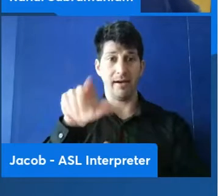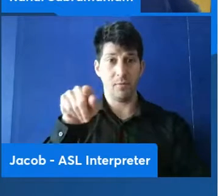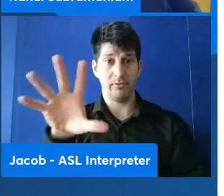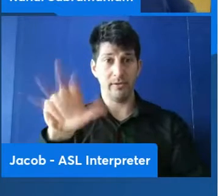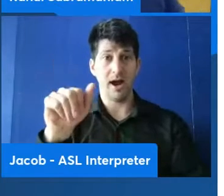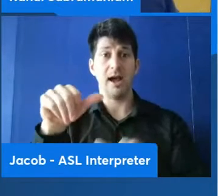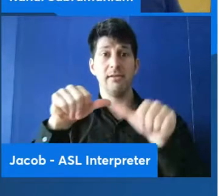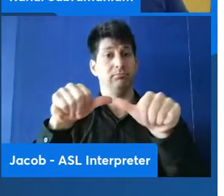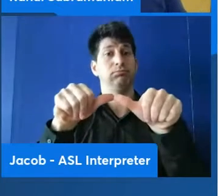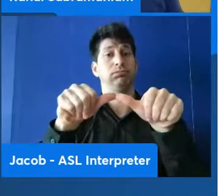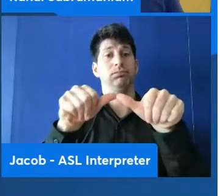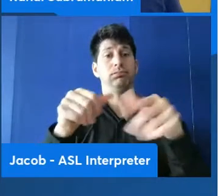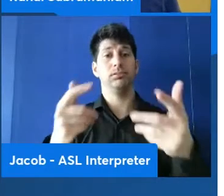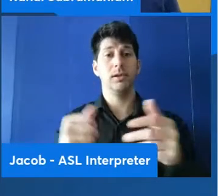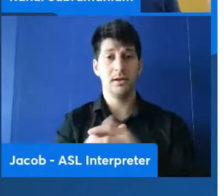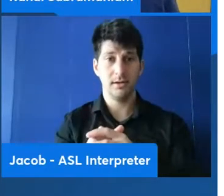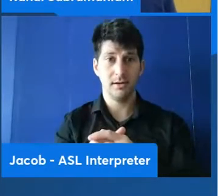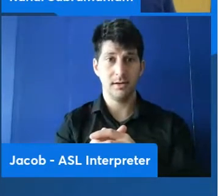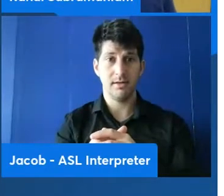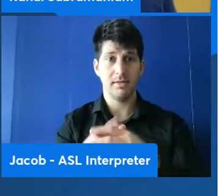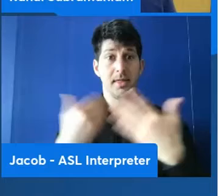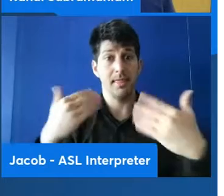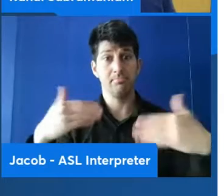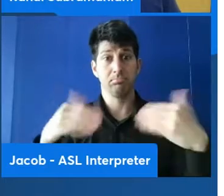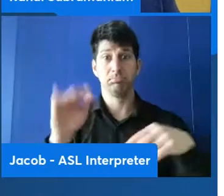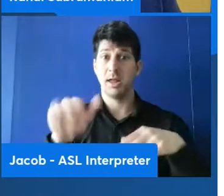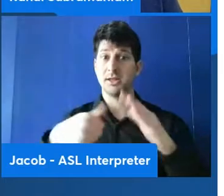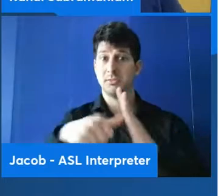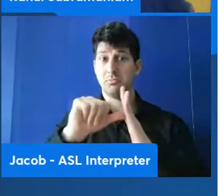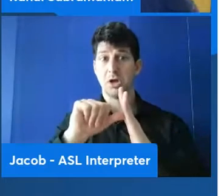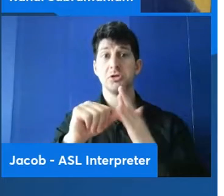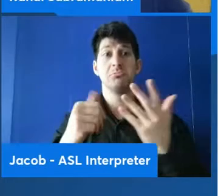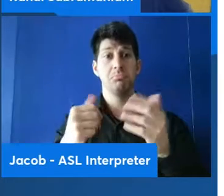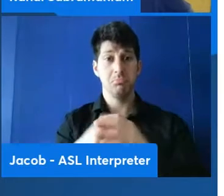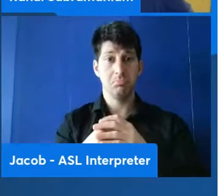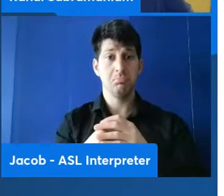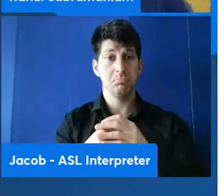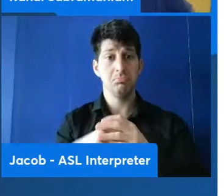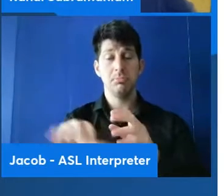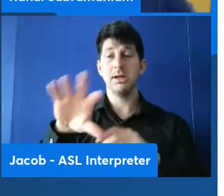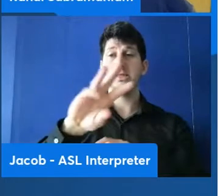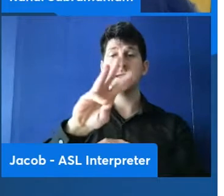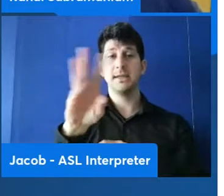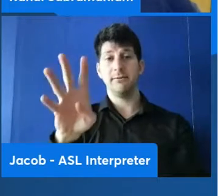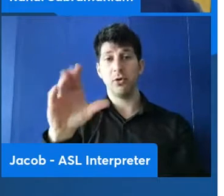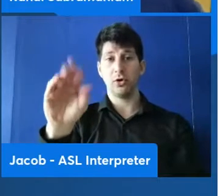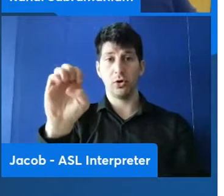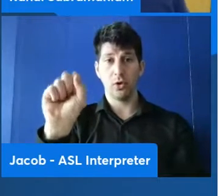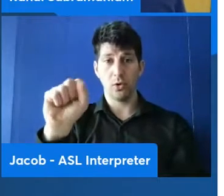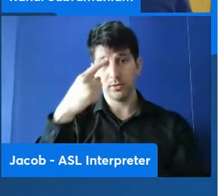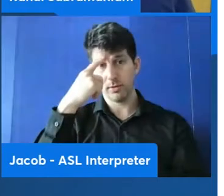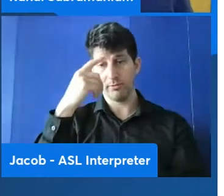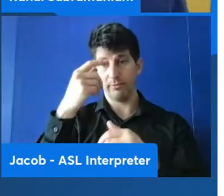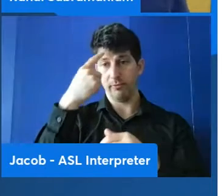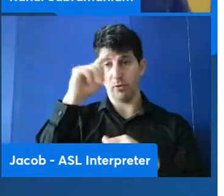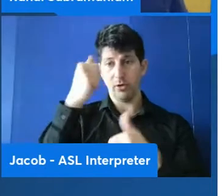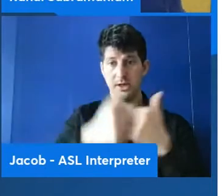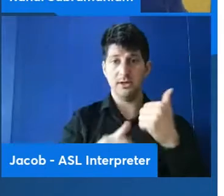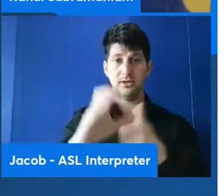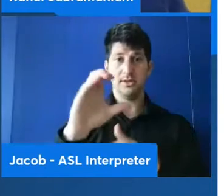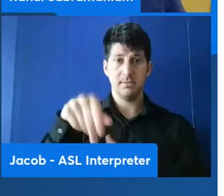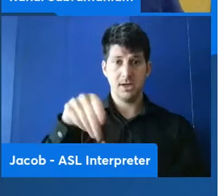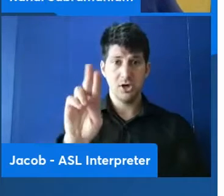sustained basis. And that is pretty impressive in itself. Again, 64 cores per CPU with